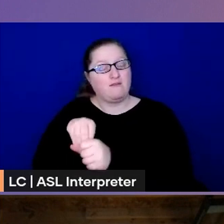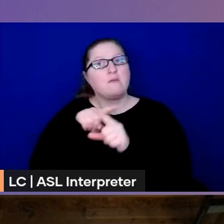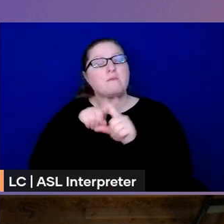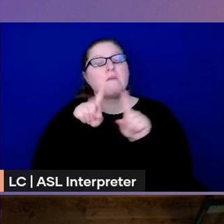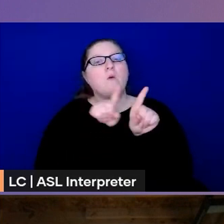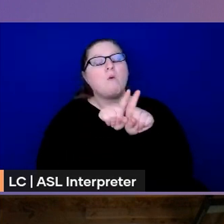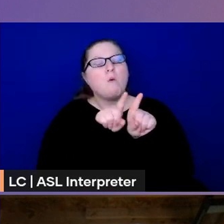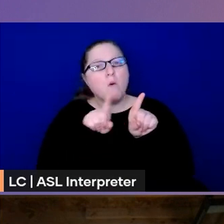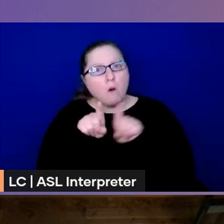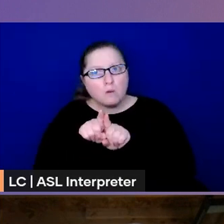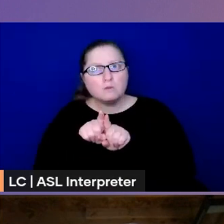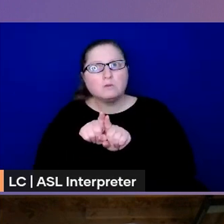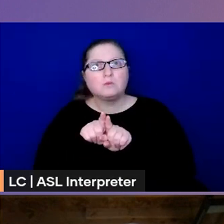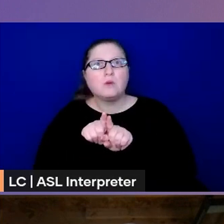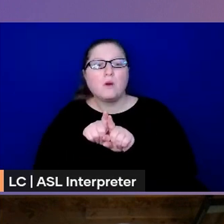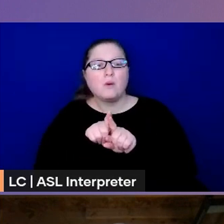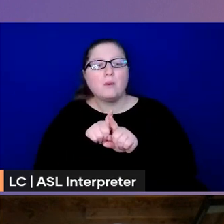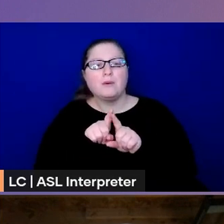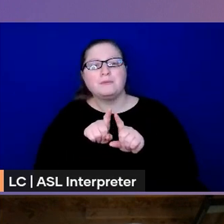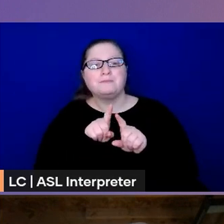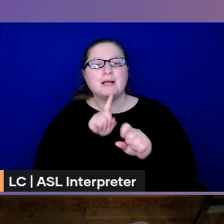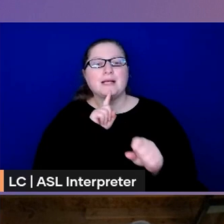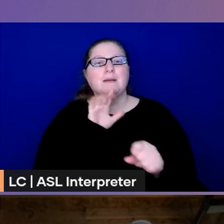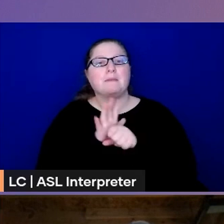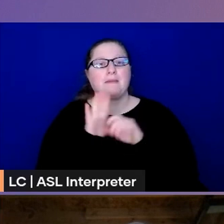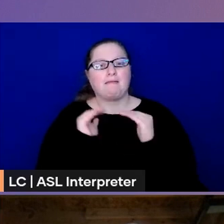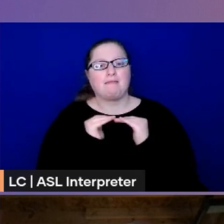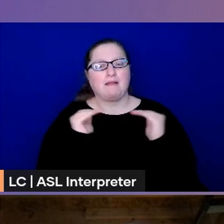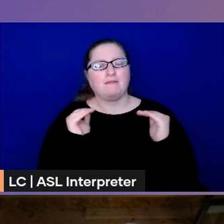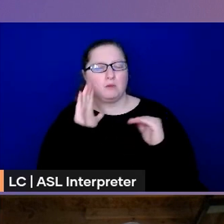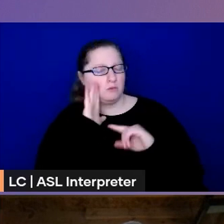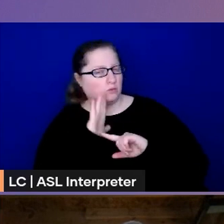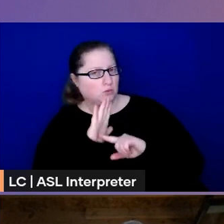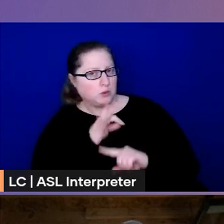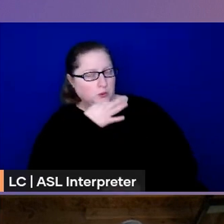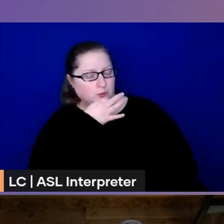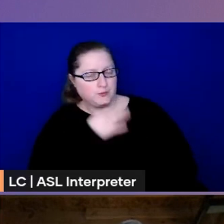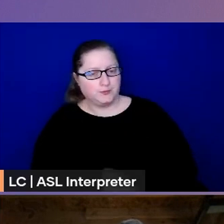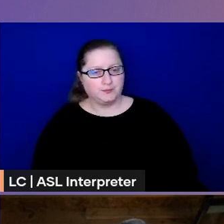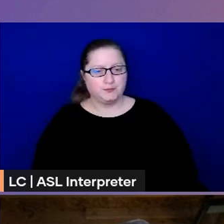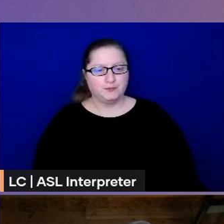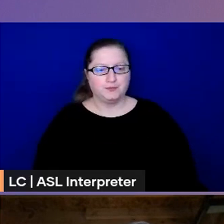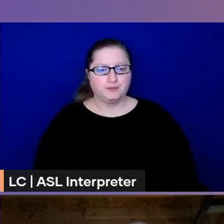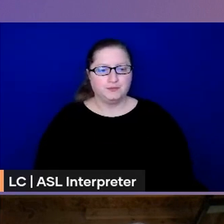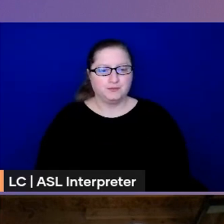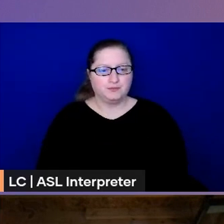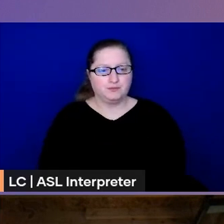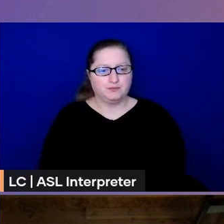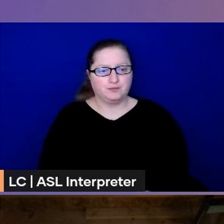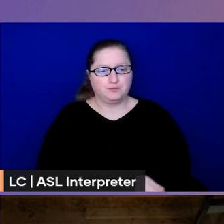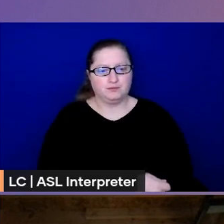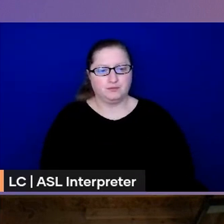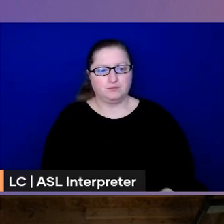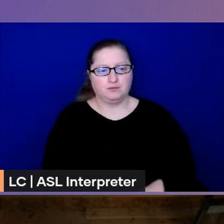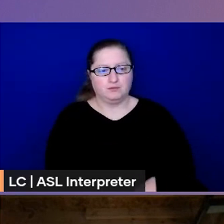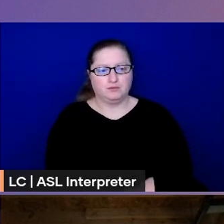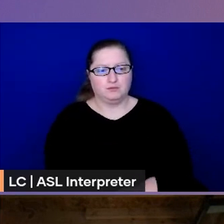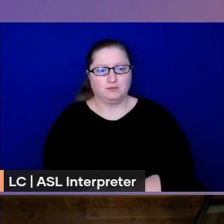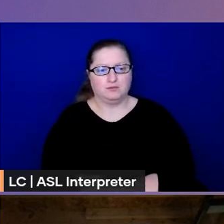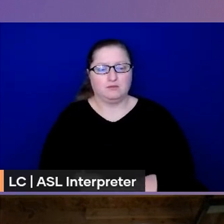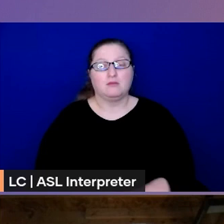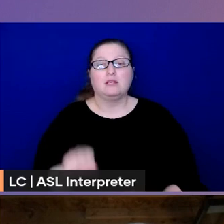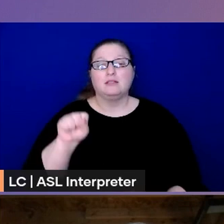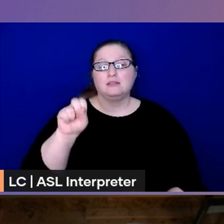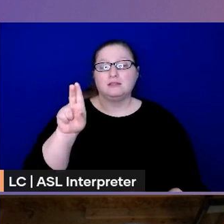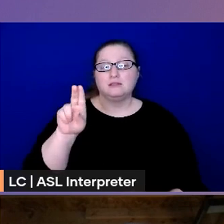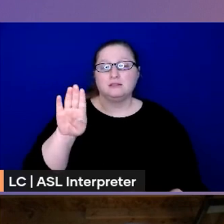the commit level that it is at. And I'll show you that in just a moment. Submodule code is in a directory at or